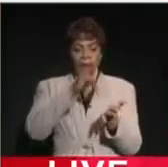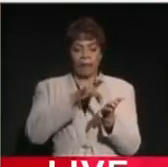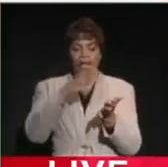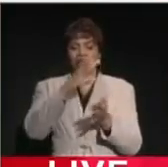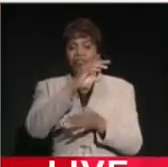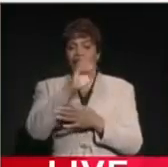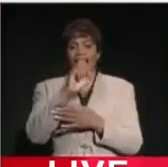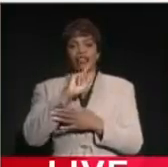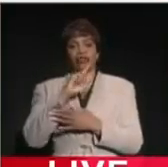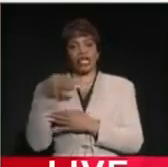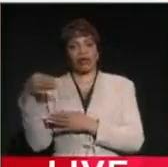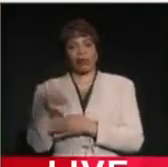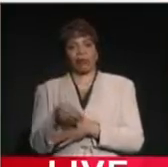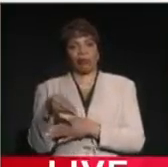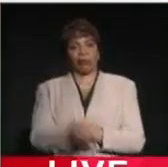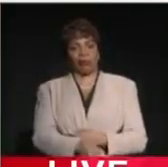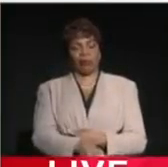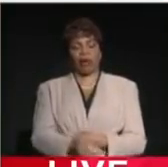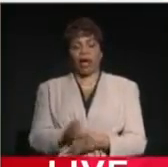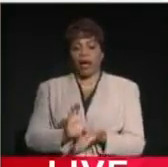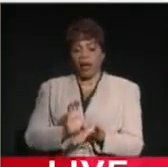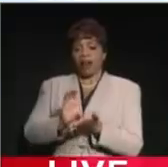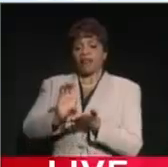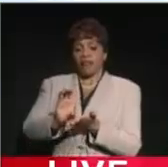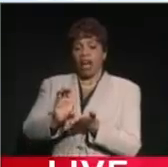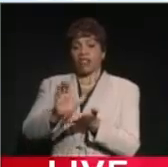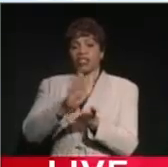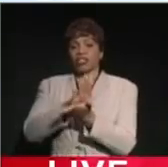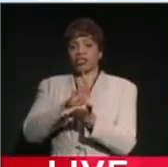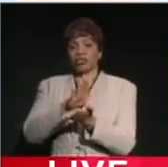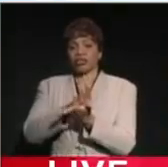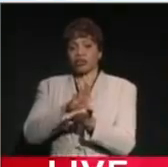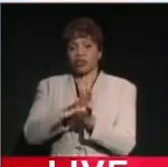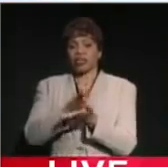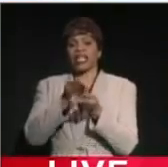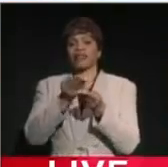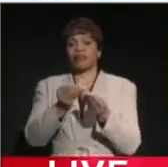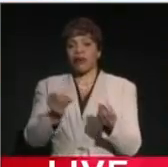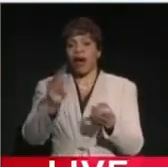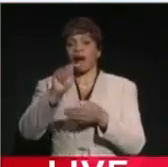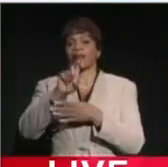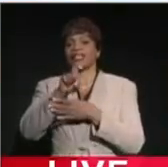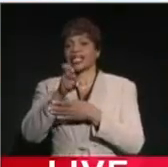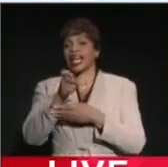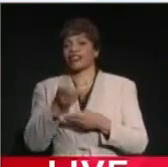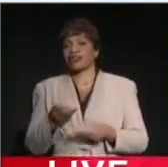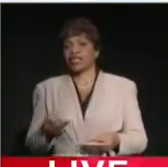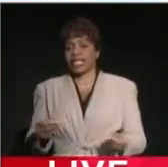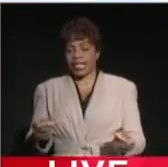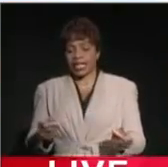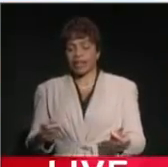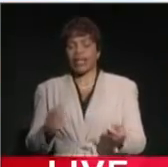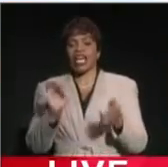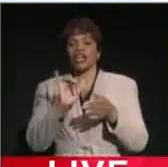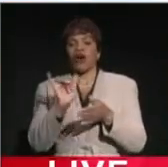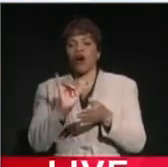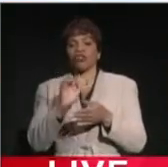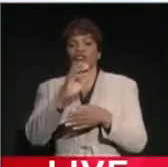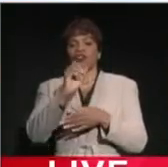Funding schools fully is property tax relief. We've committed to undoing the benefits that the corporations and hedge